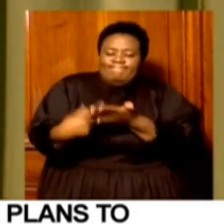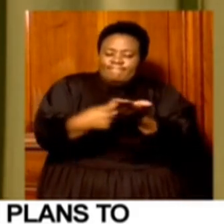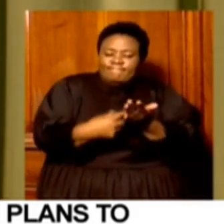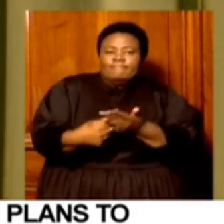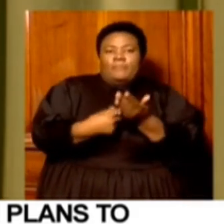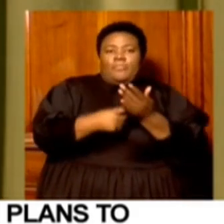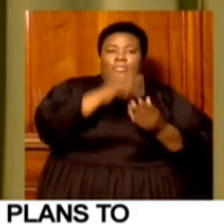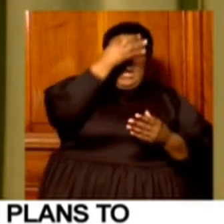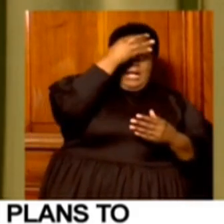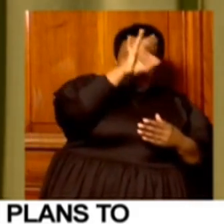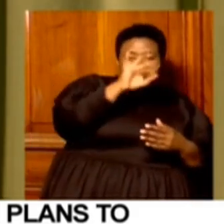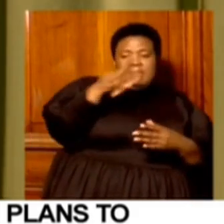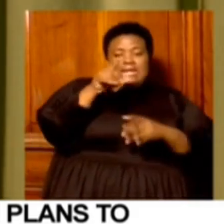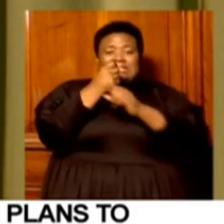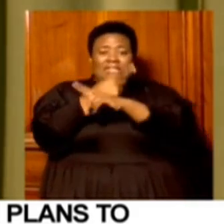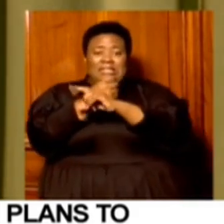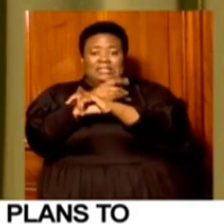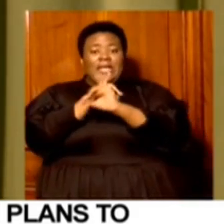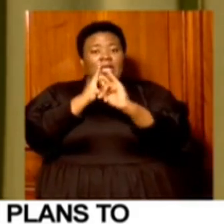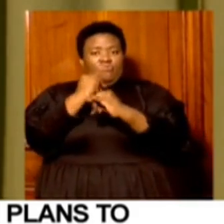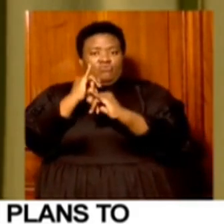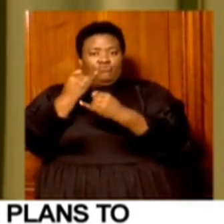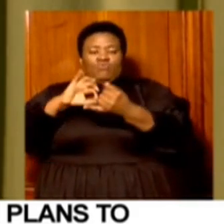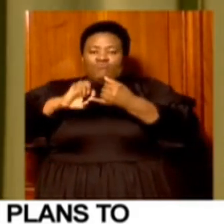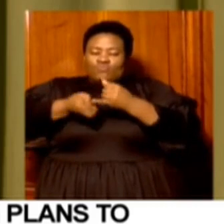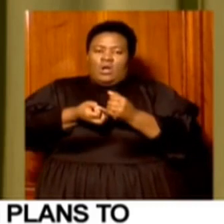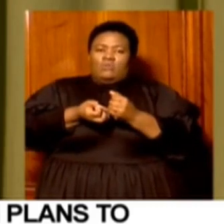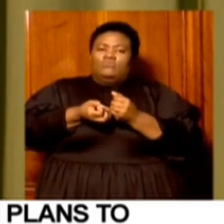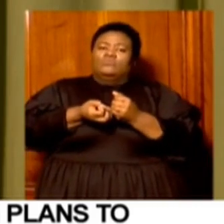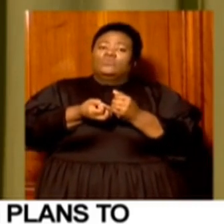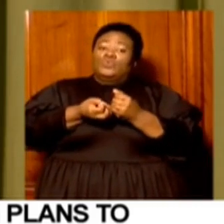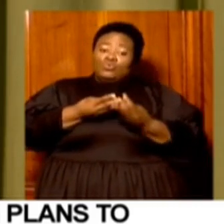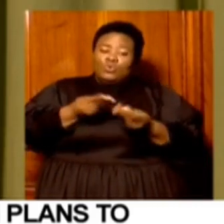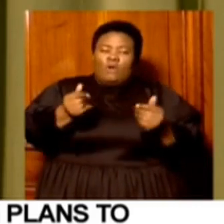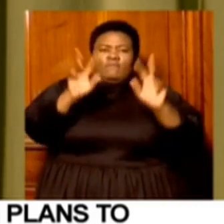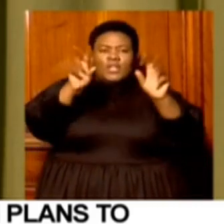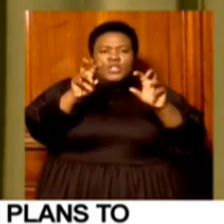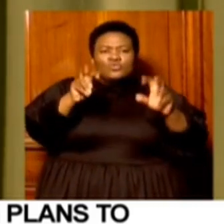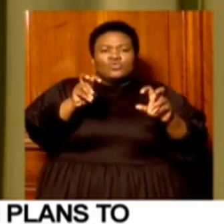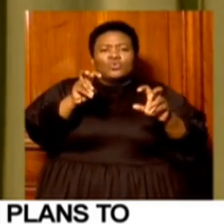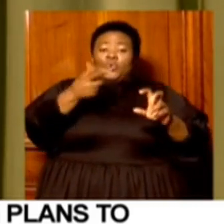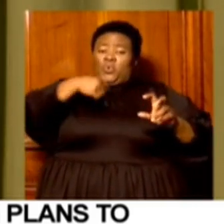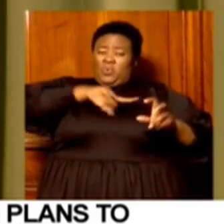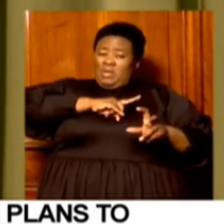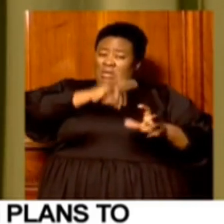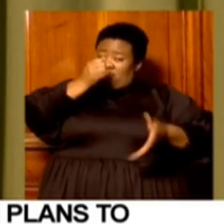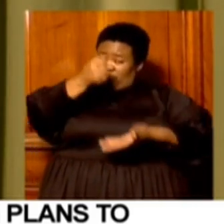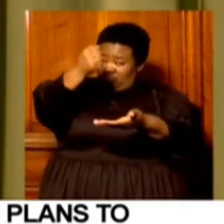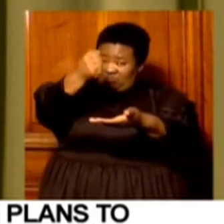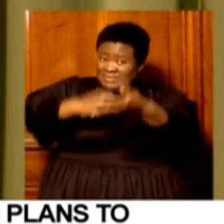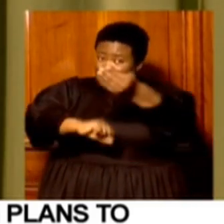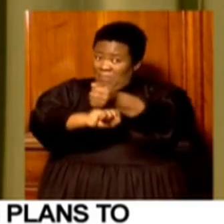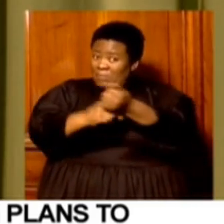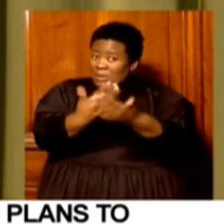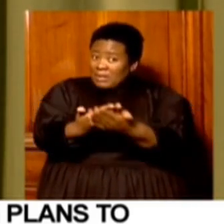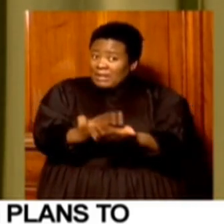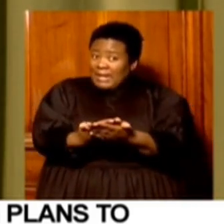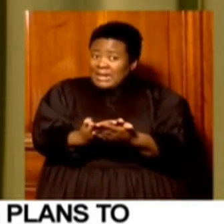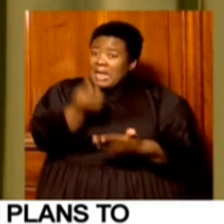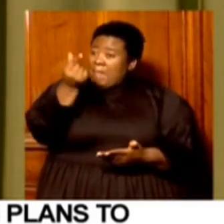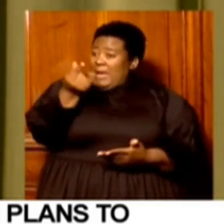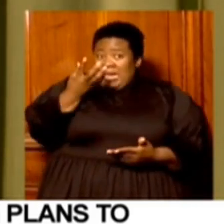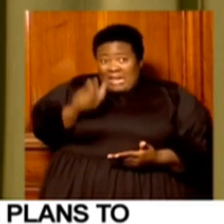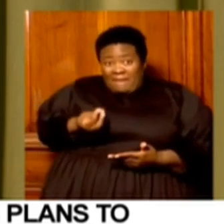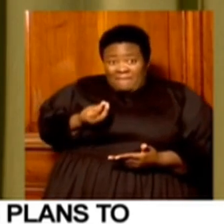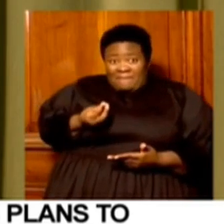government and the industry, to resolve subsidization. Can we subsidize the industry? Do we have money to do